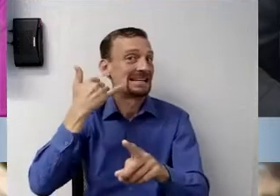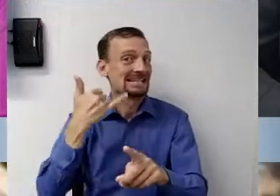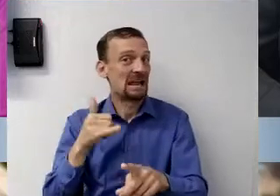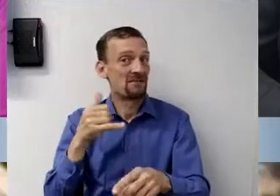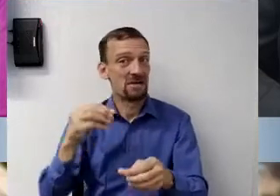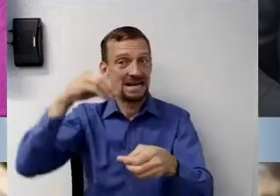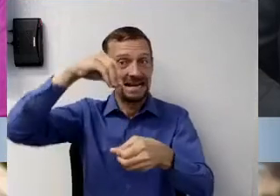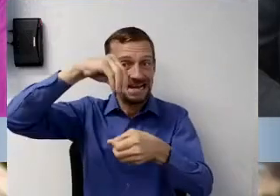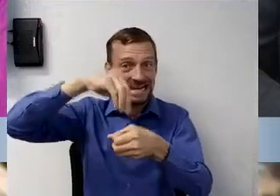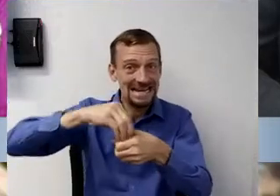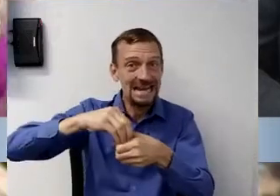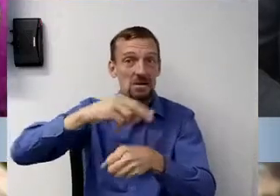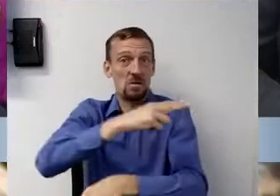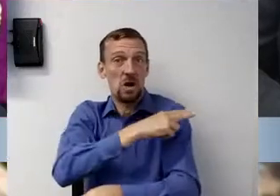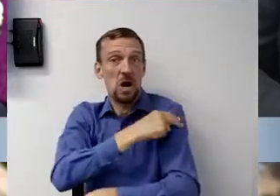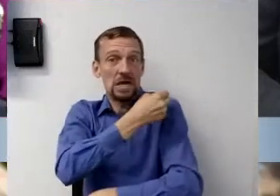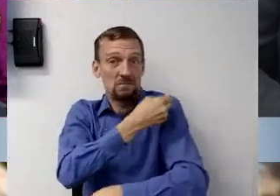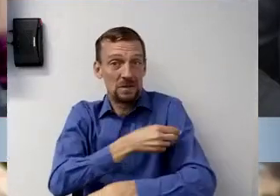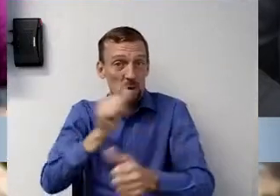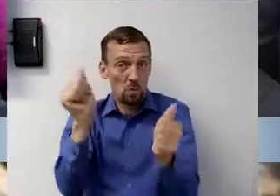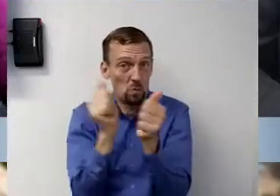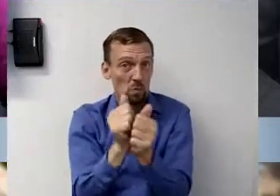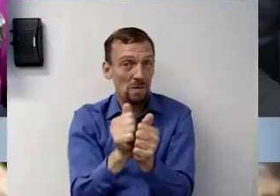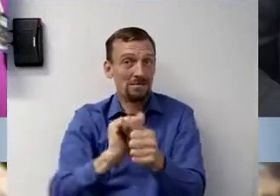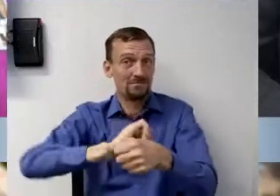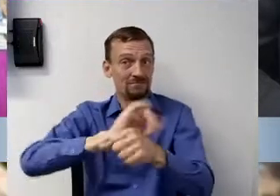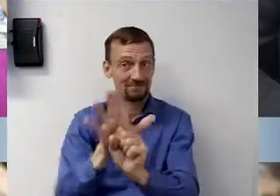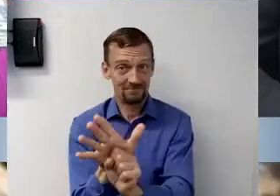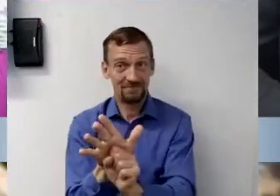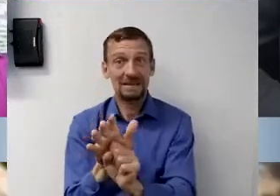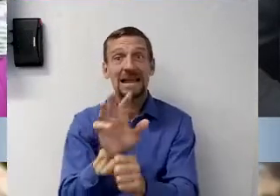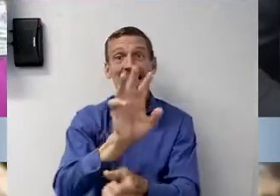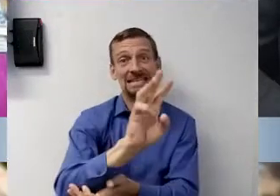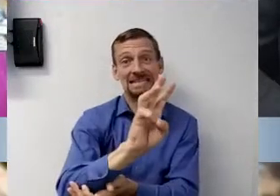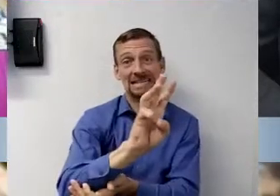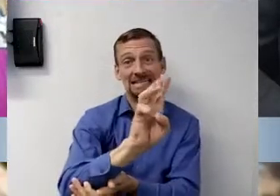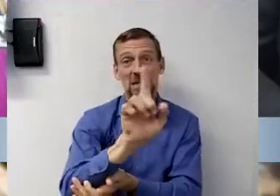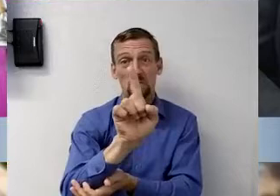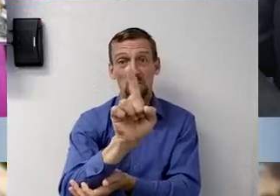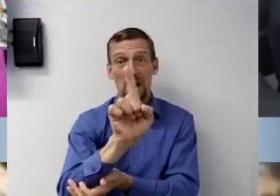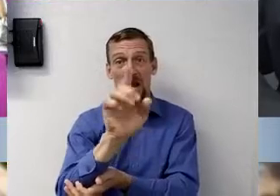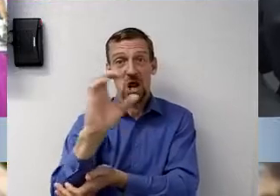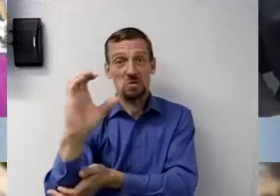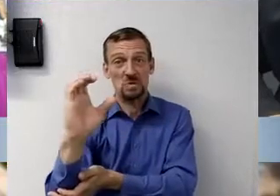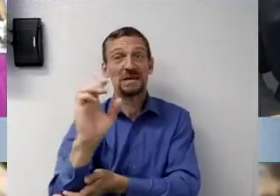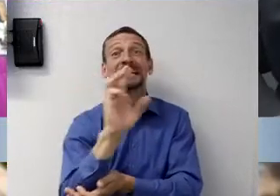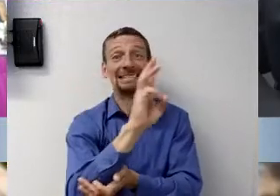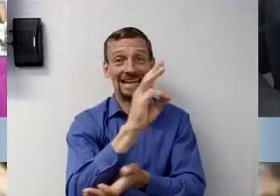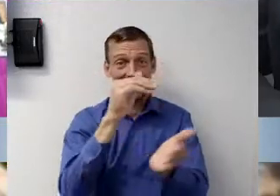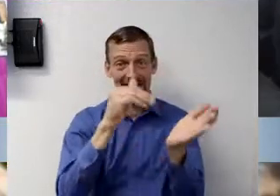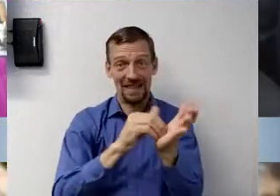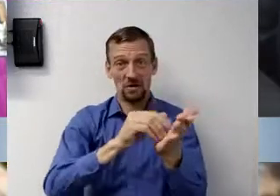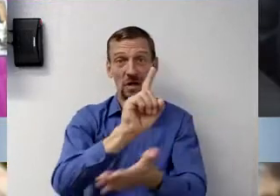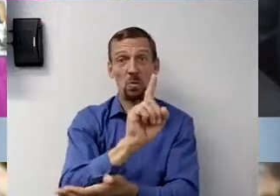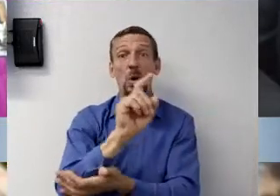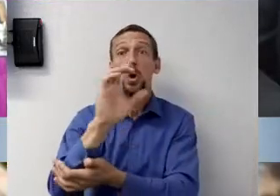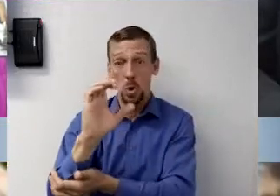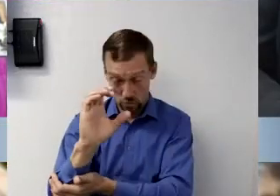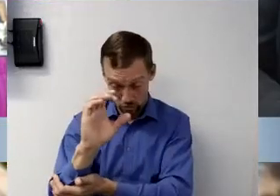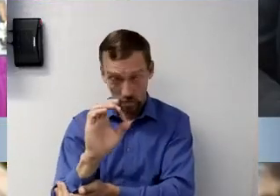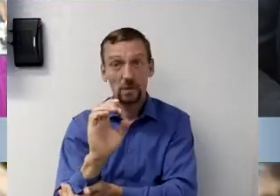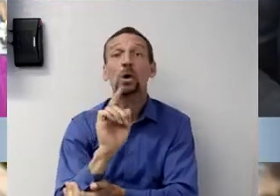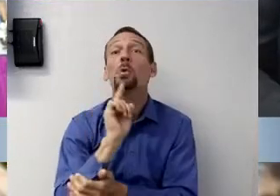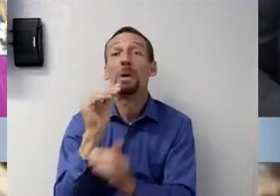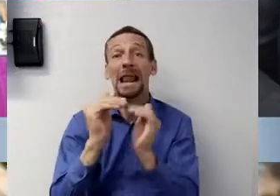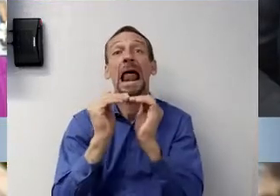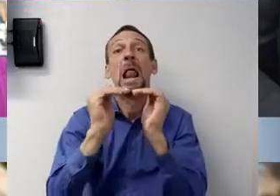the hospital right now with the COVID virus. We're at 6,100. And roughly a little less